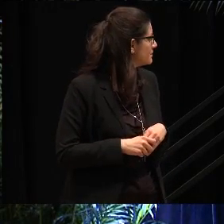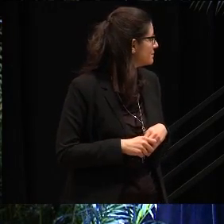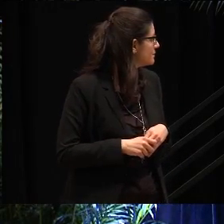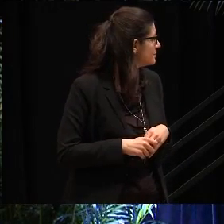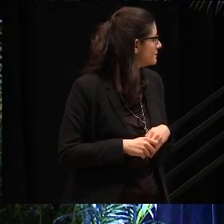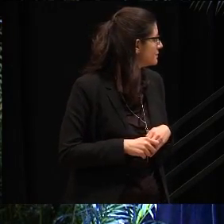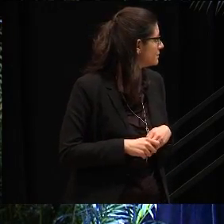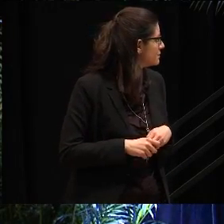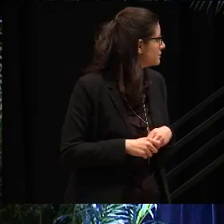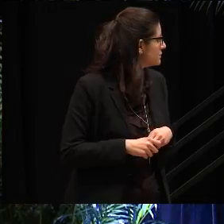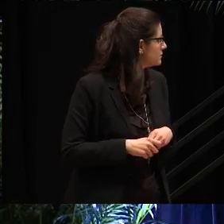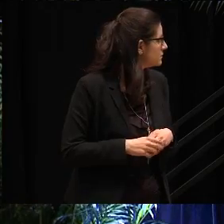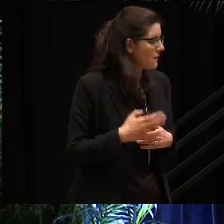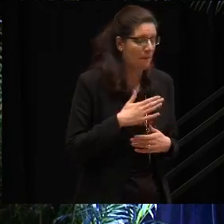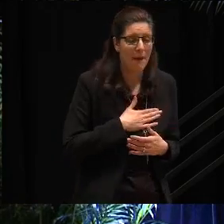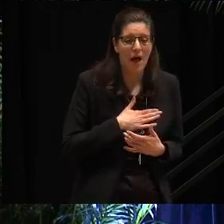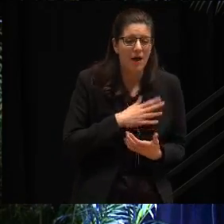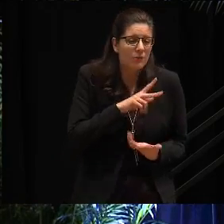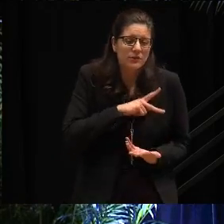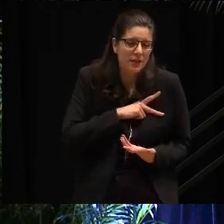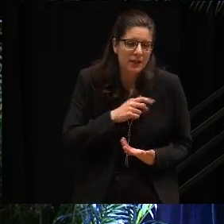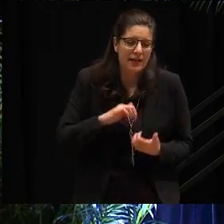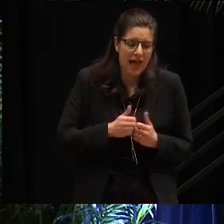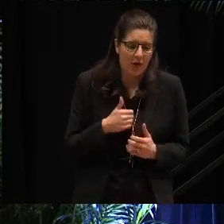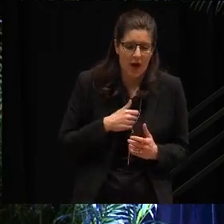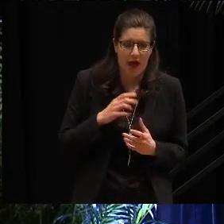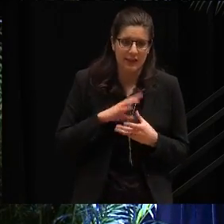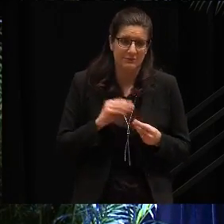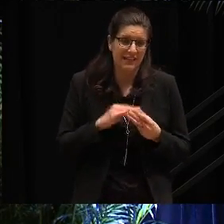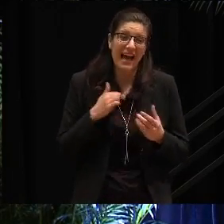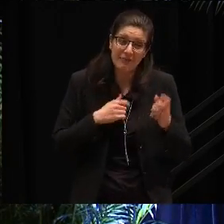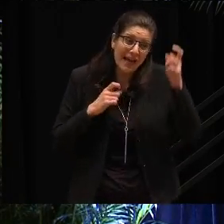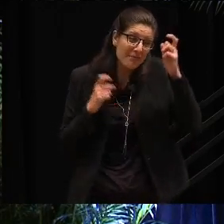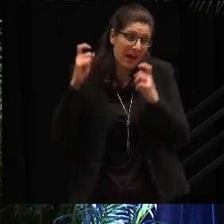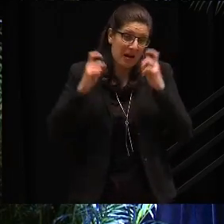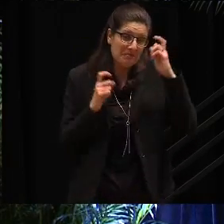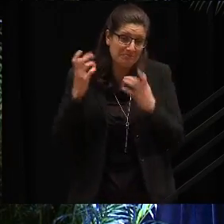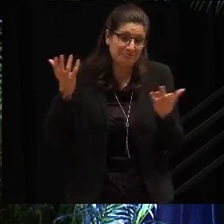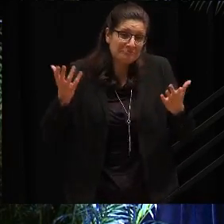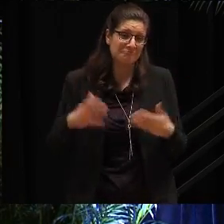My personality and the way that I speak is such that I'm an animated person, right? And so